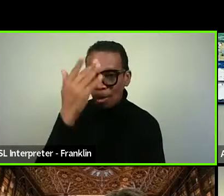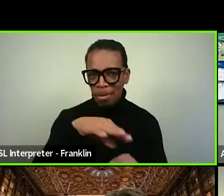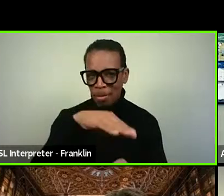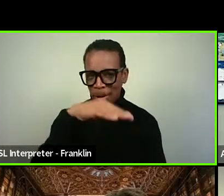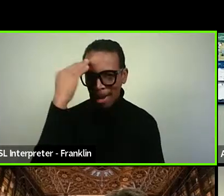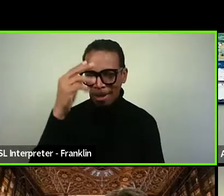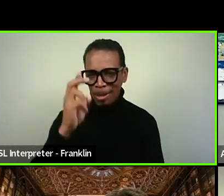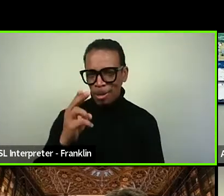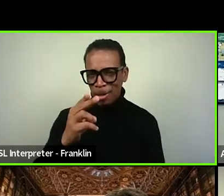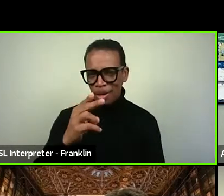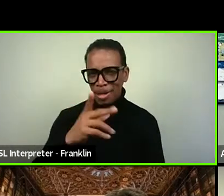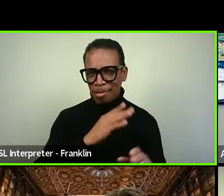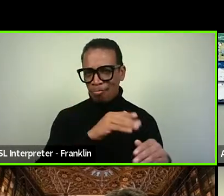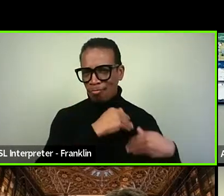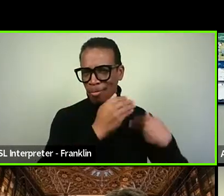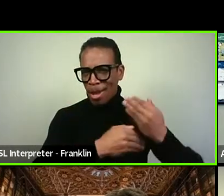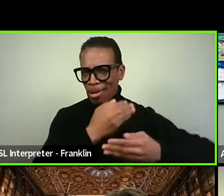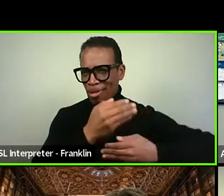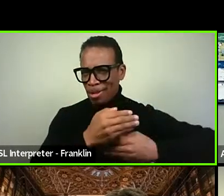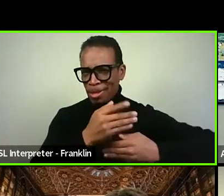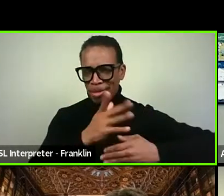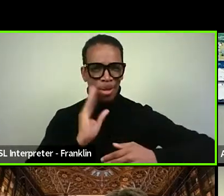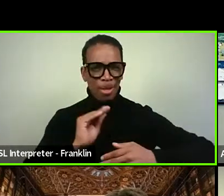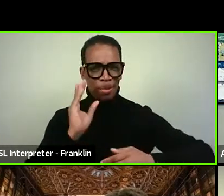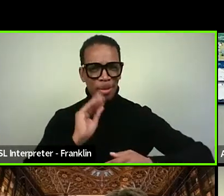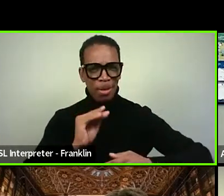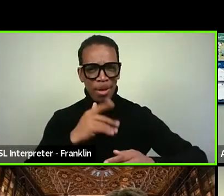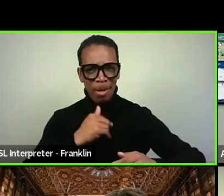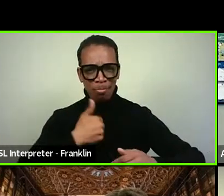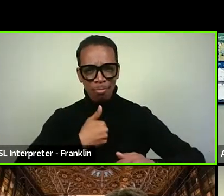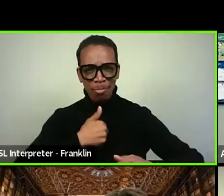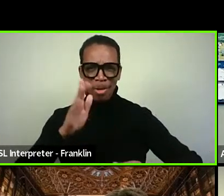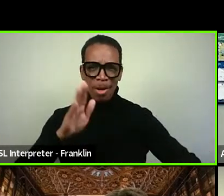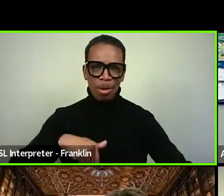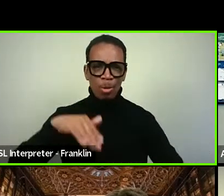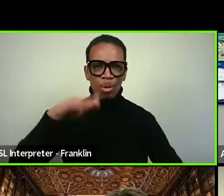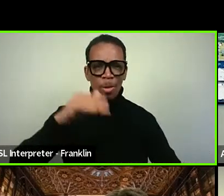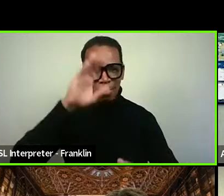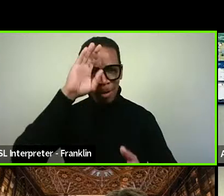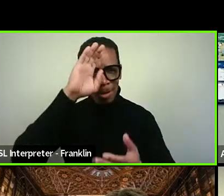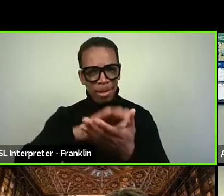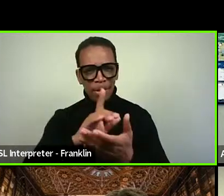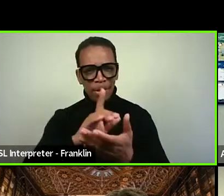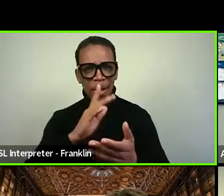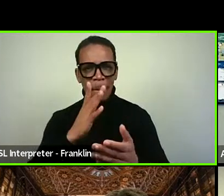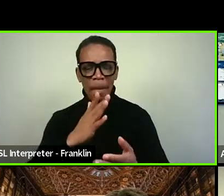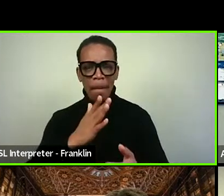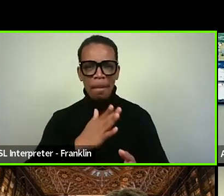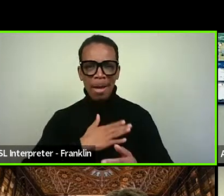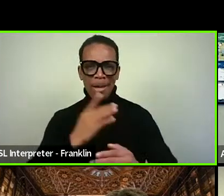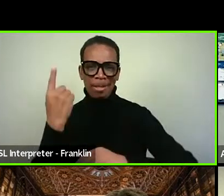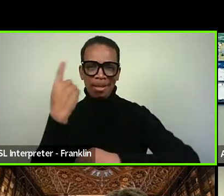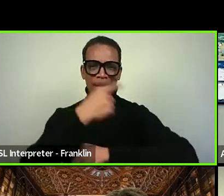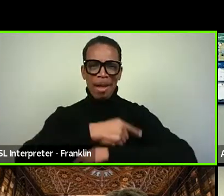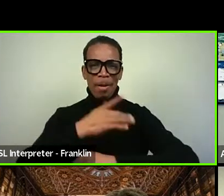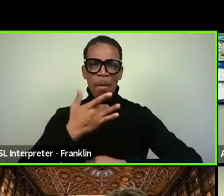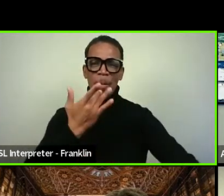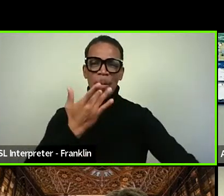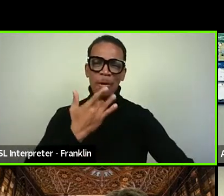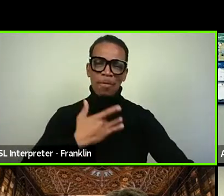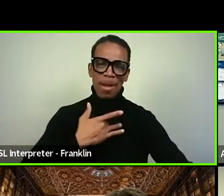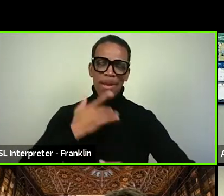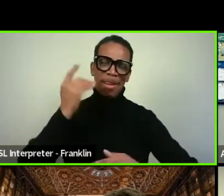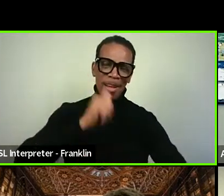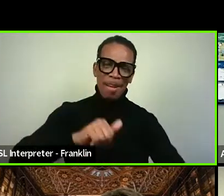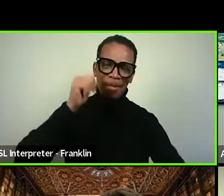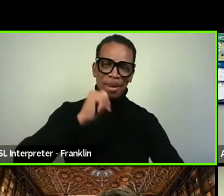heritage was just an experience where I grew up, you all, believing that it was my day of birth every day during this